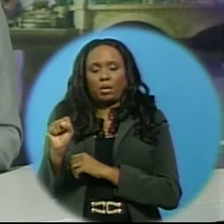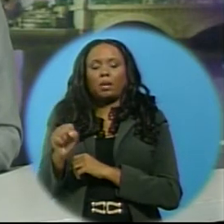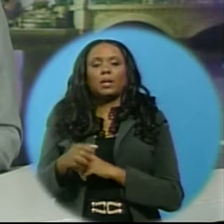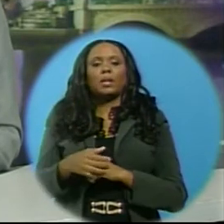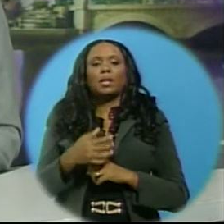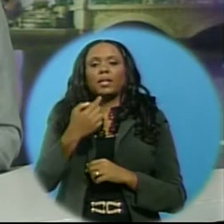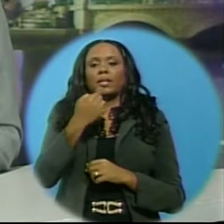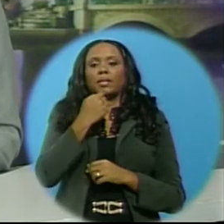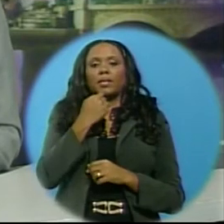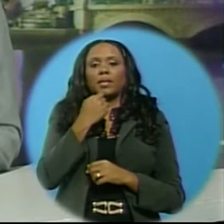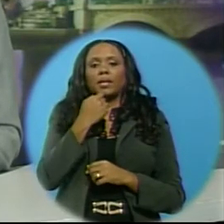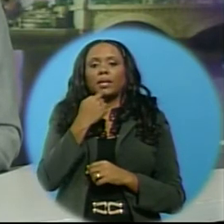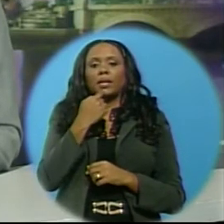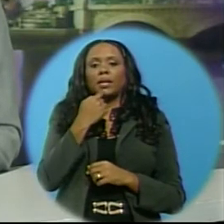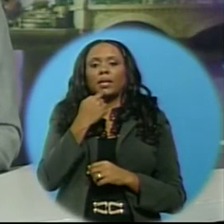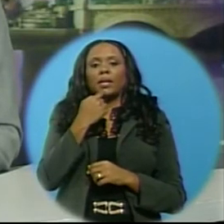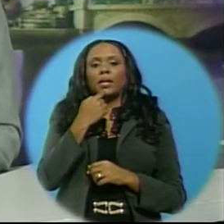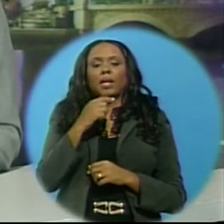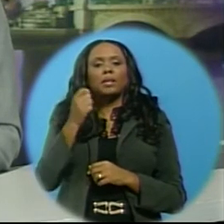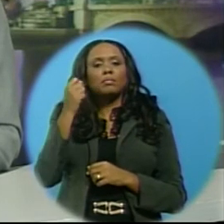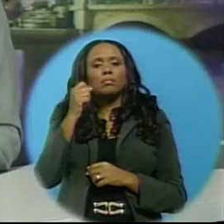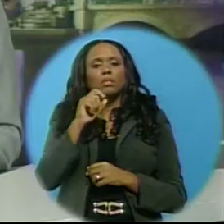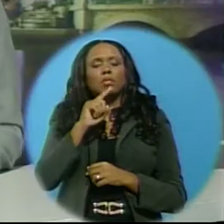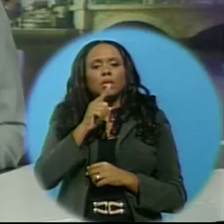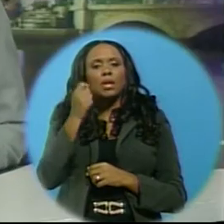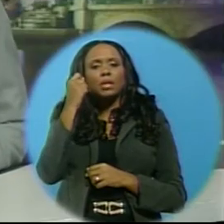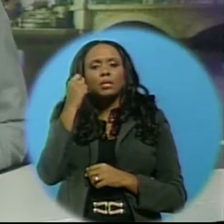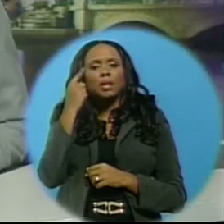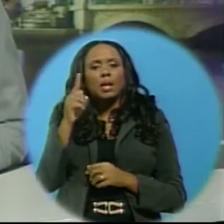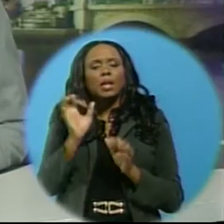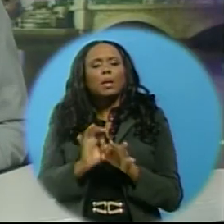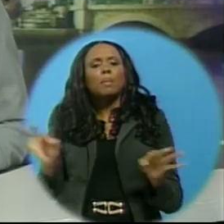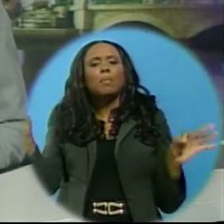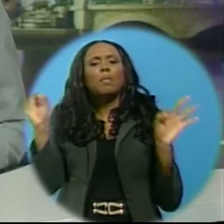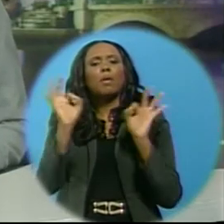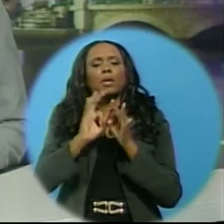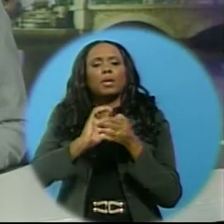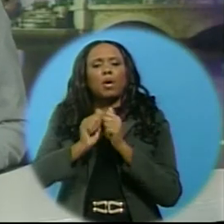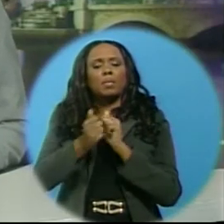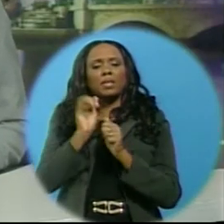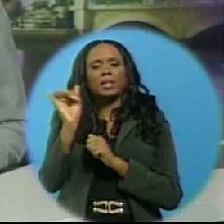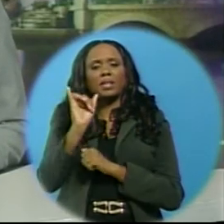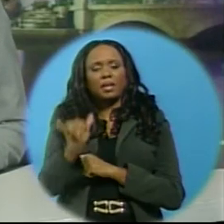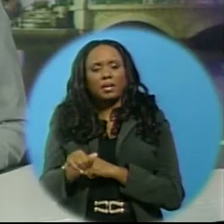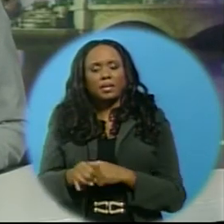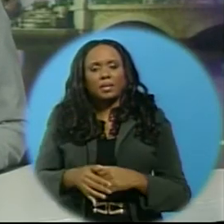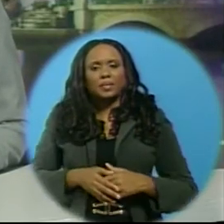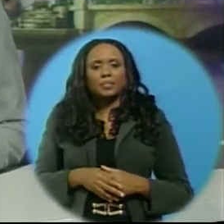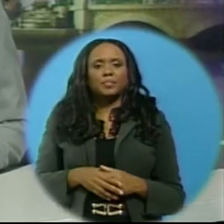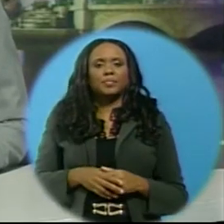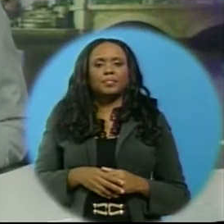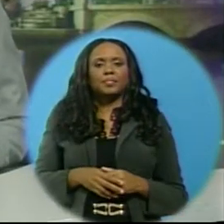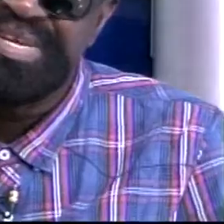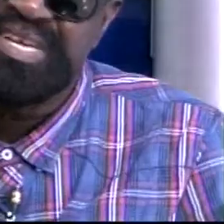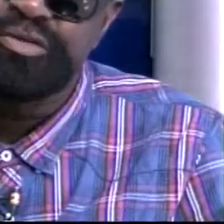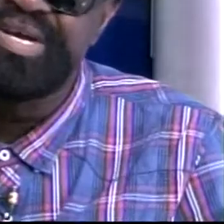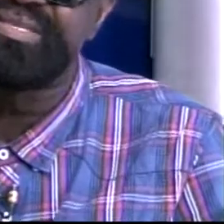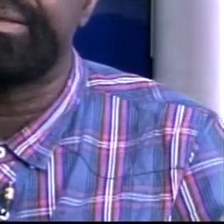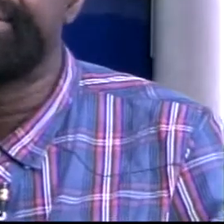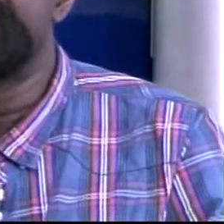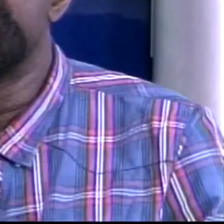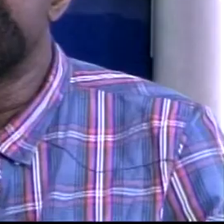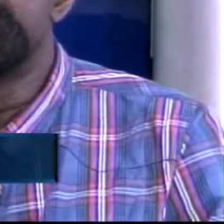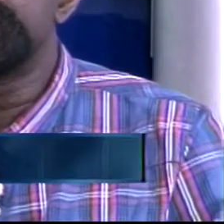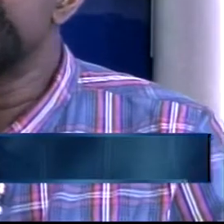Open. Francis told CBC Sports that he understands the importance of such tournaments. It's a must-win